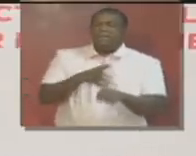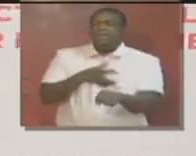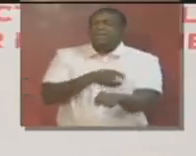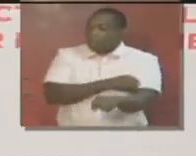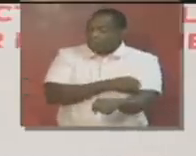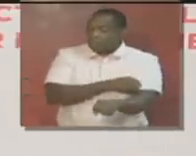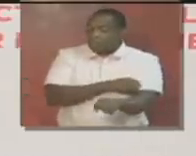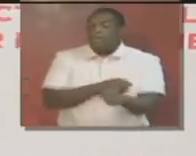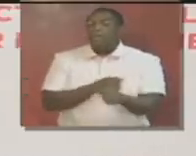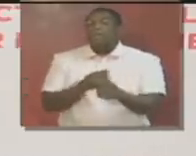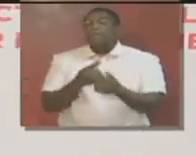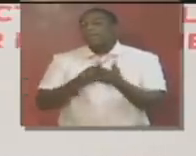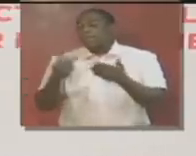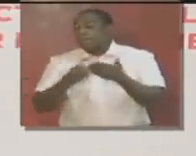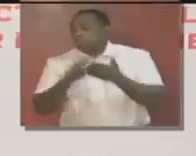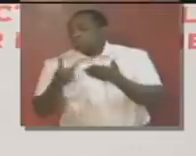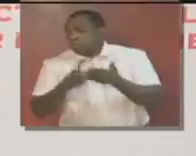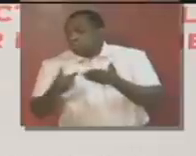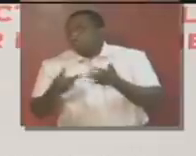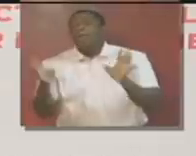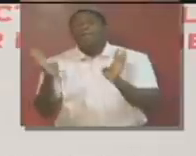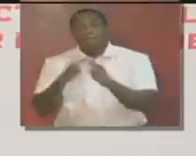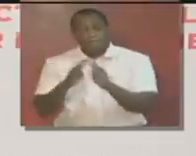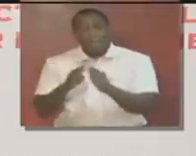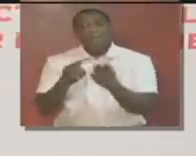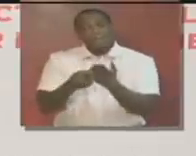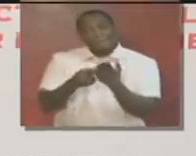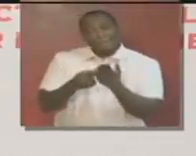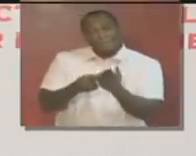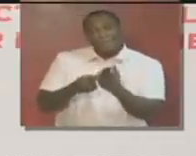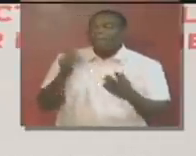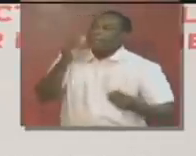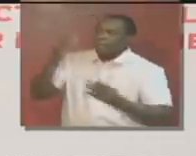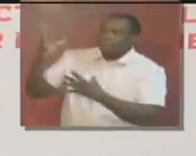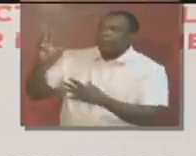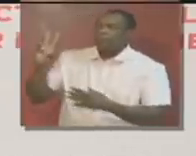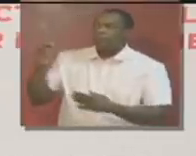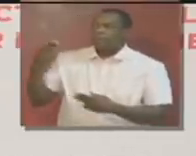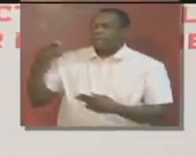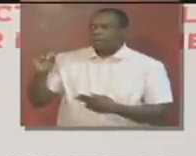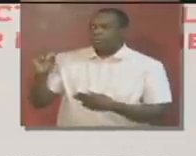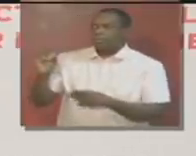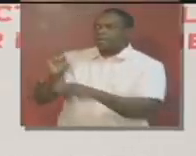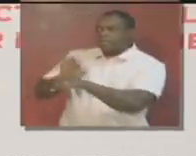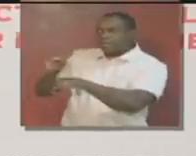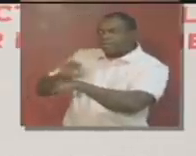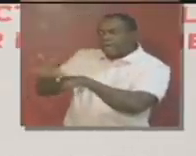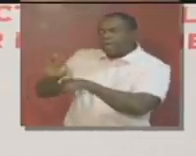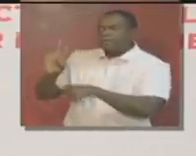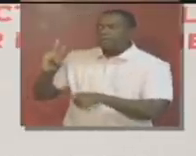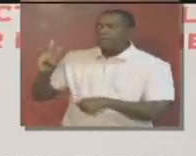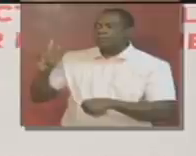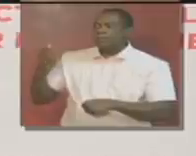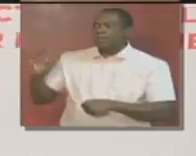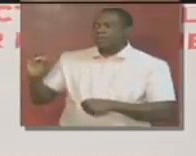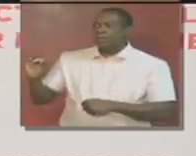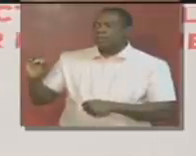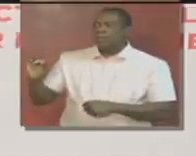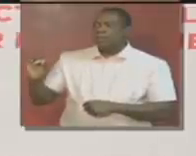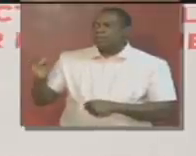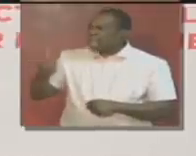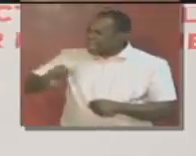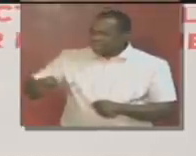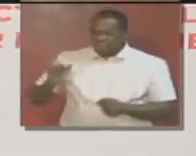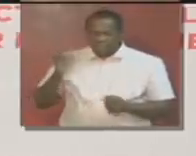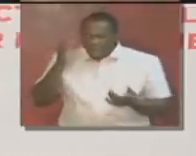every 2 weeks, and it meets to advise WHO on the vaccine safety concerns as they arise. And